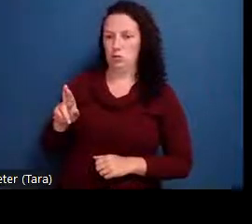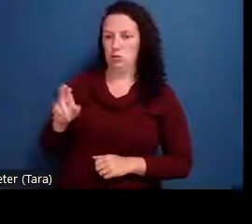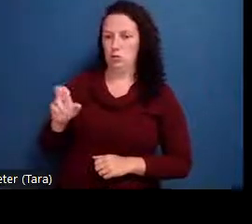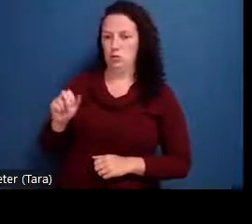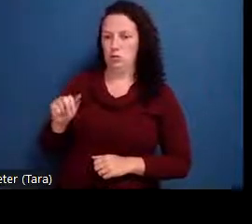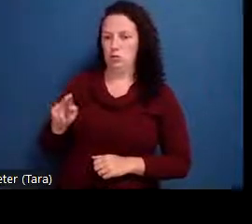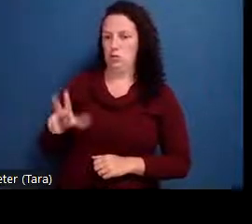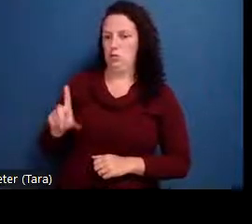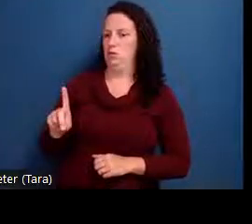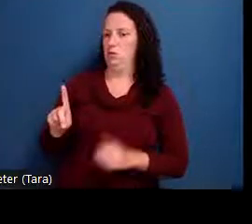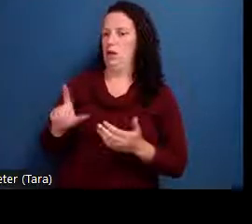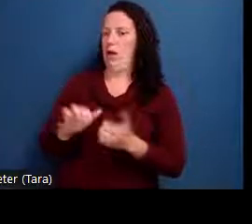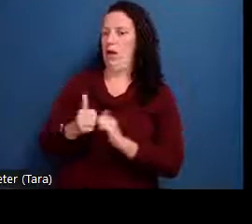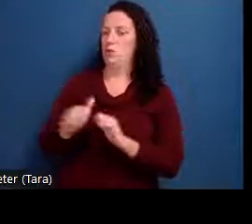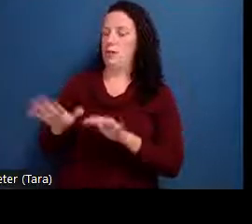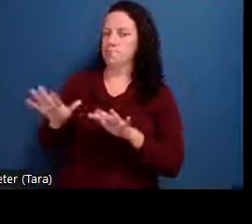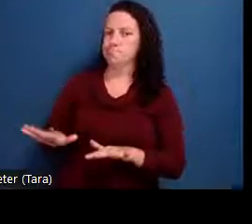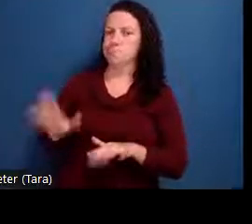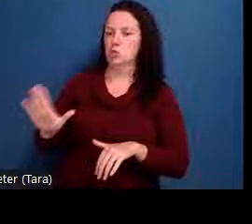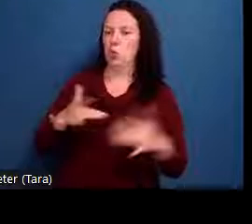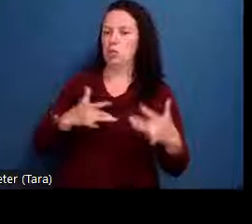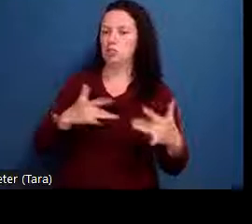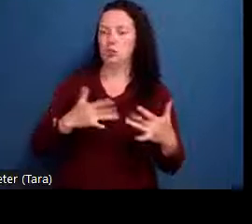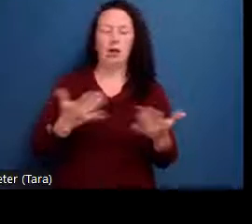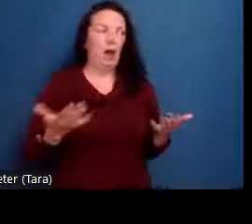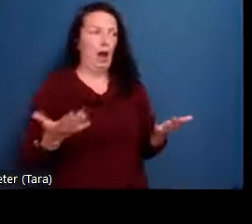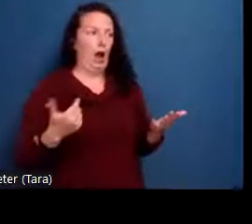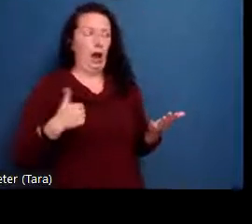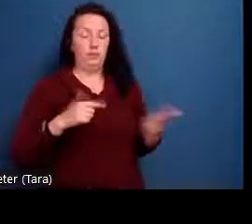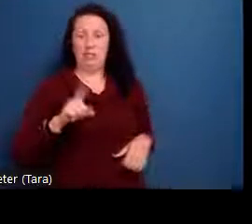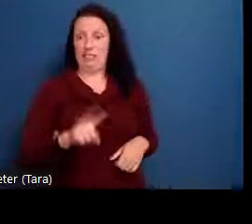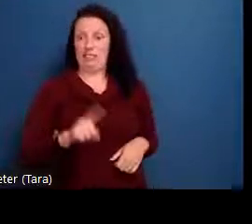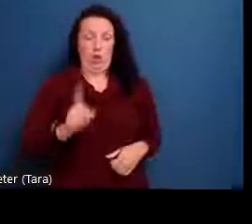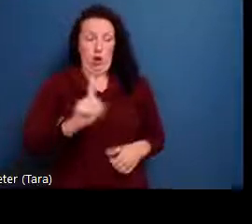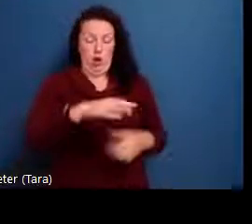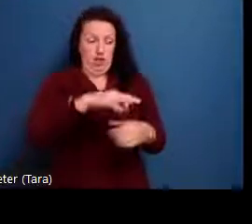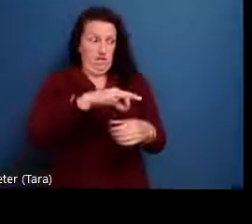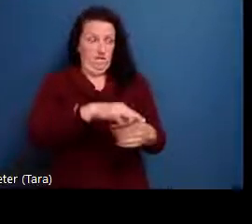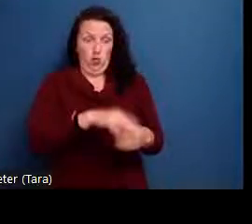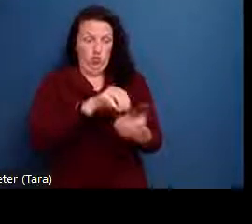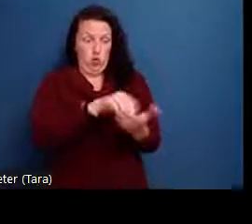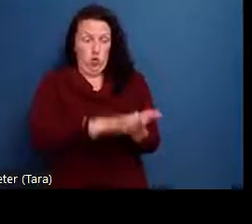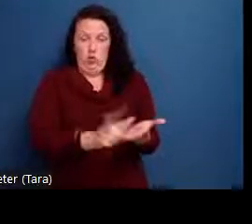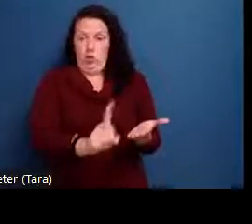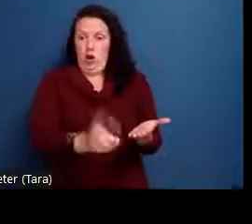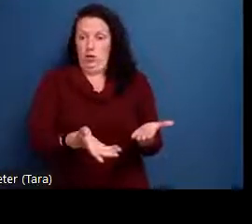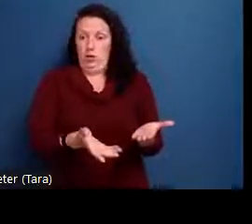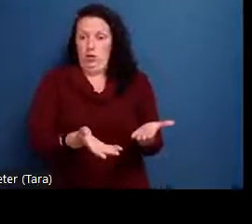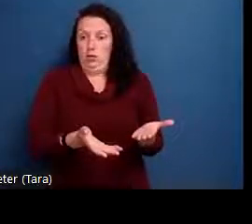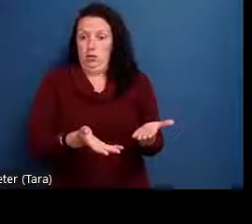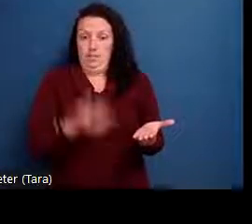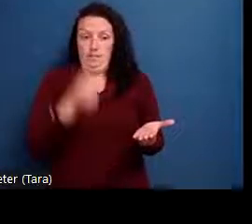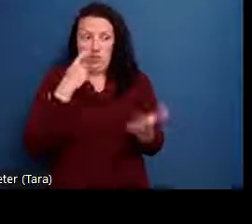assuage your concern? I'm asking, where will the minutes this vote be recorded? Because we don't